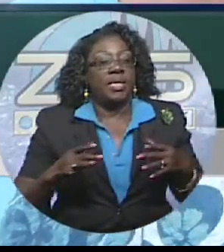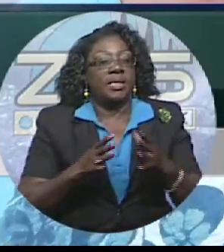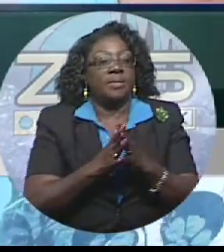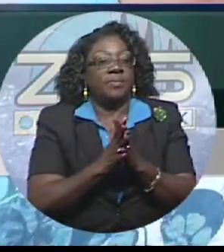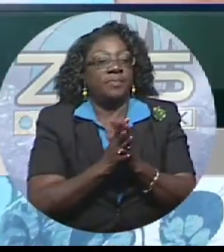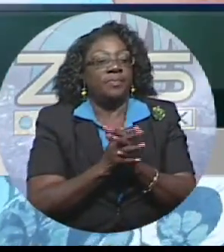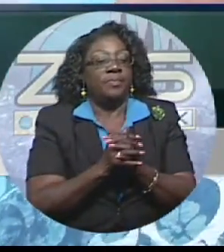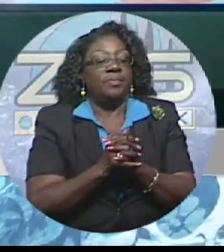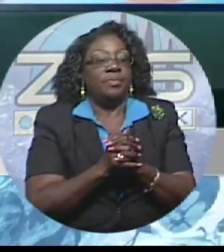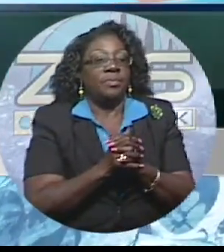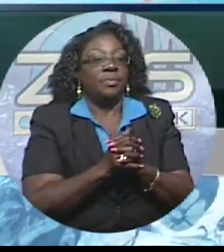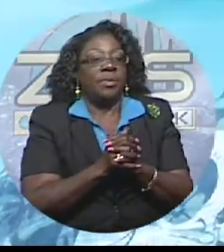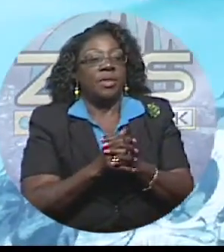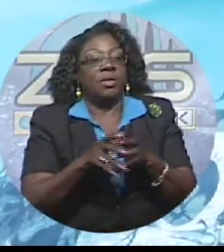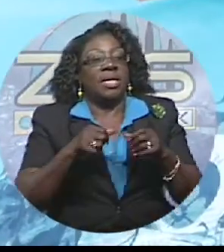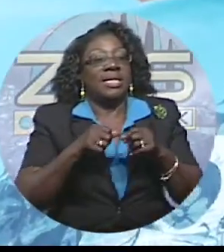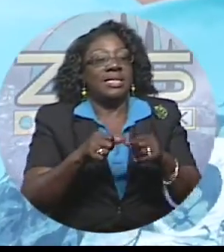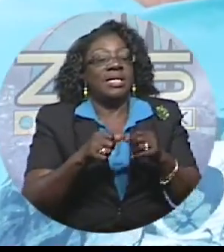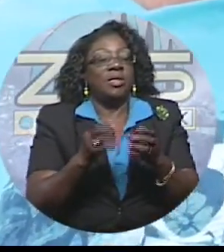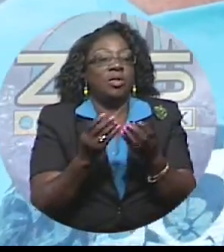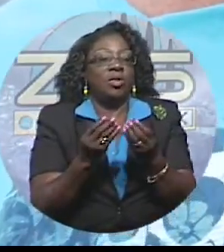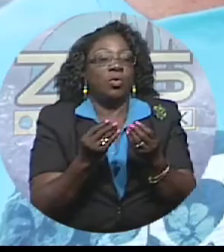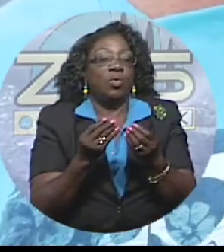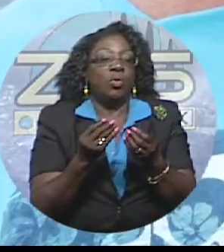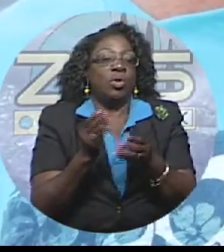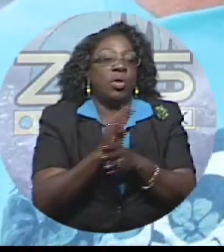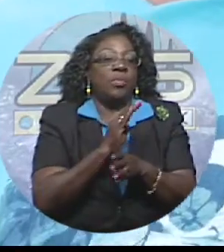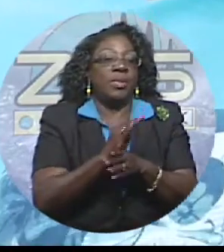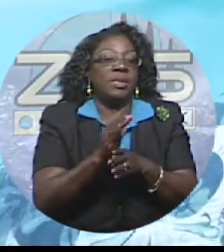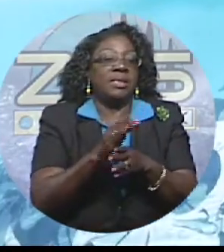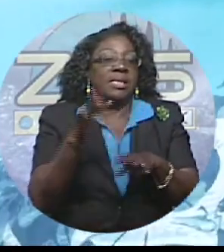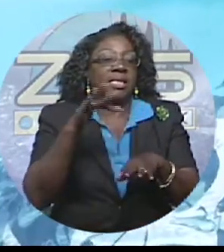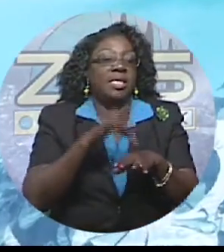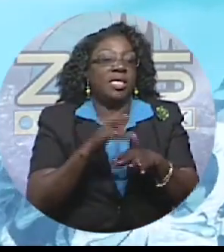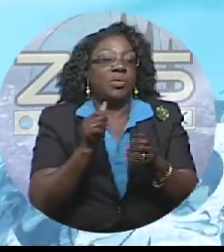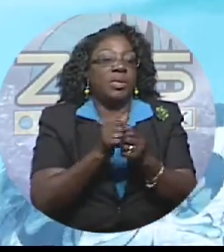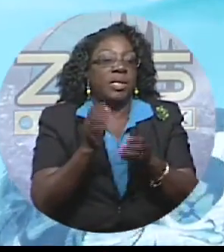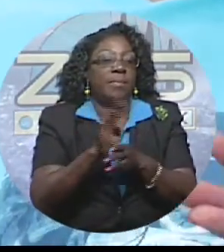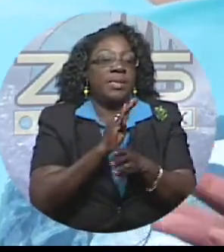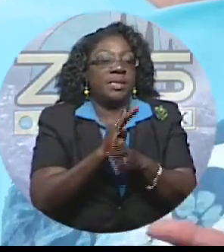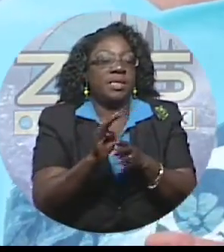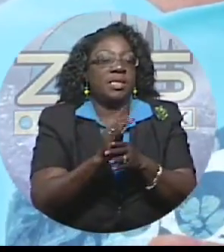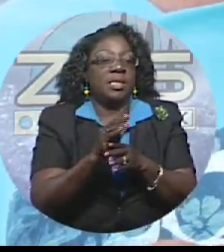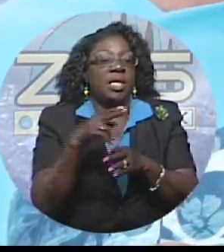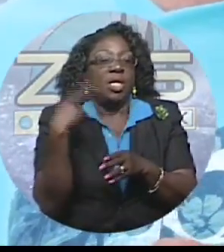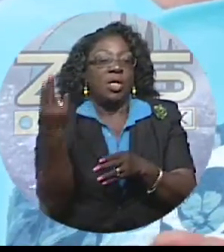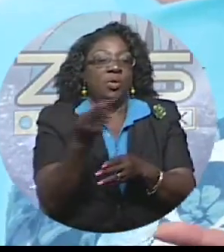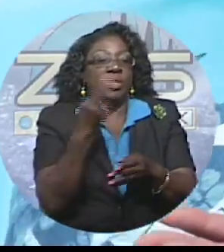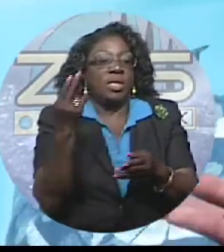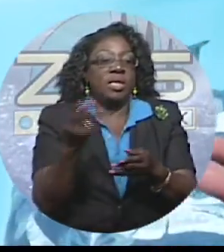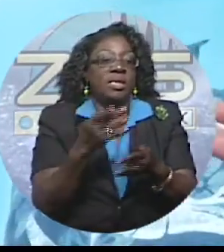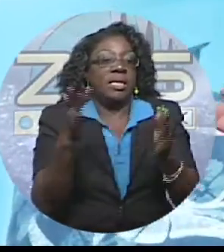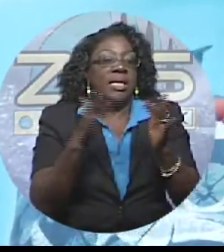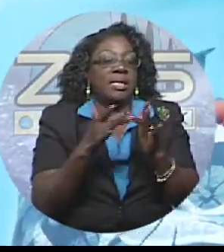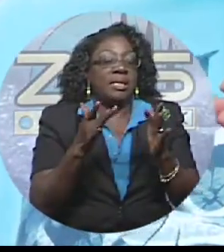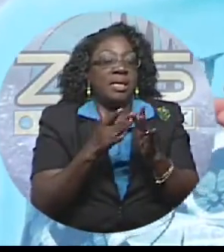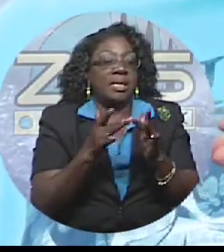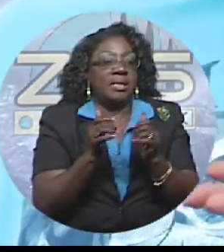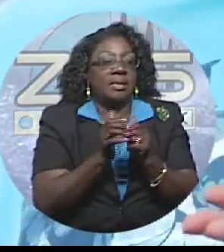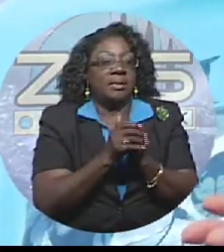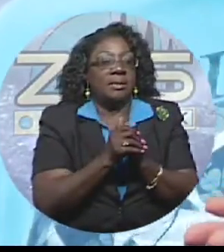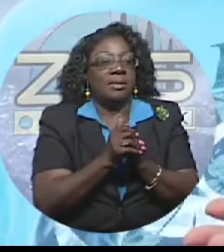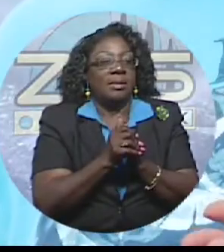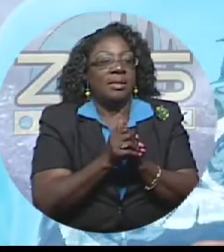actually continue to do perhaps a certain amount of business and stay in touch with their business back home. Business as usual. Almost business as